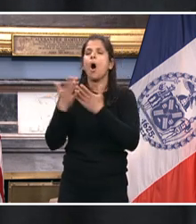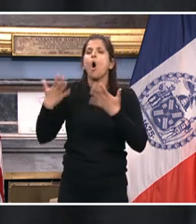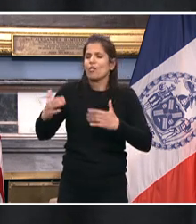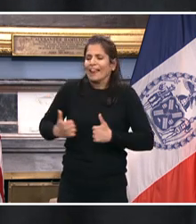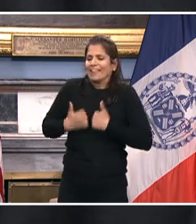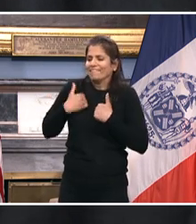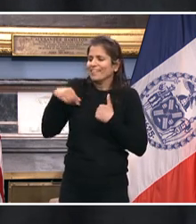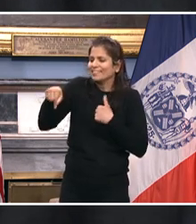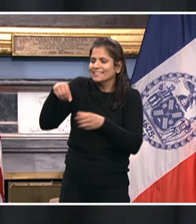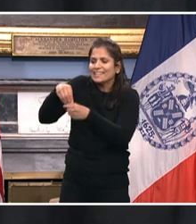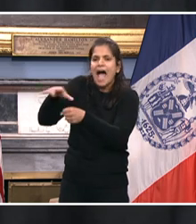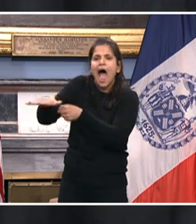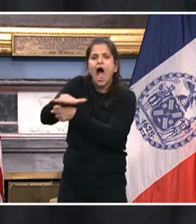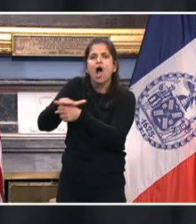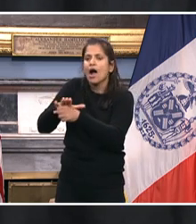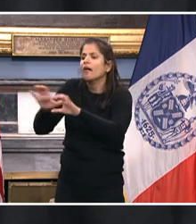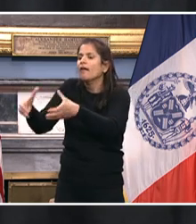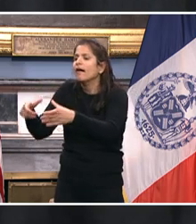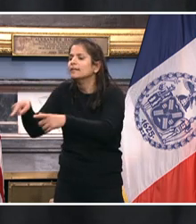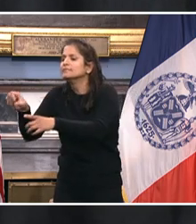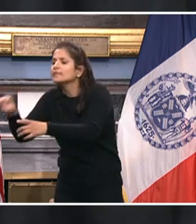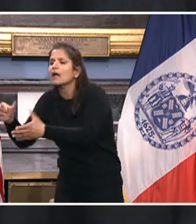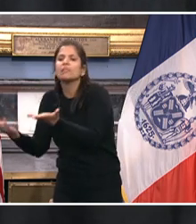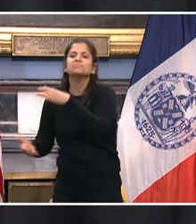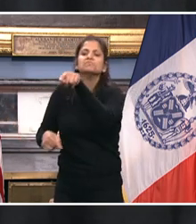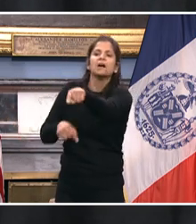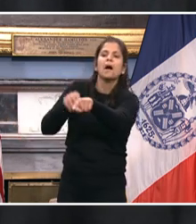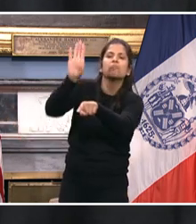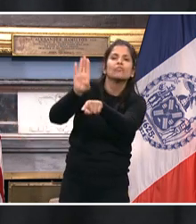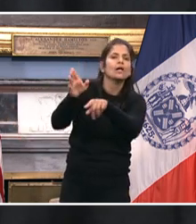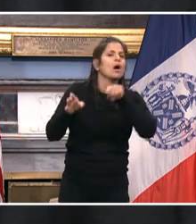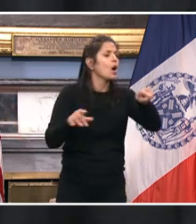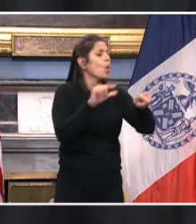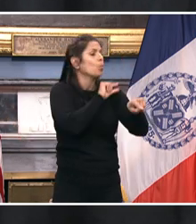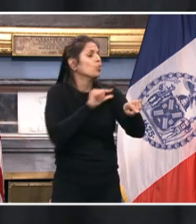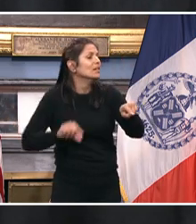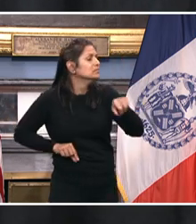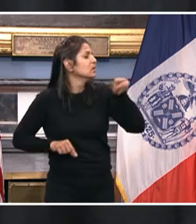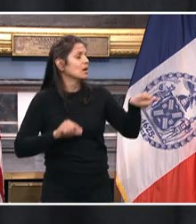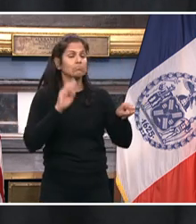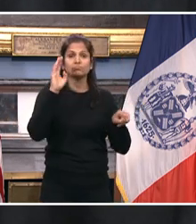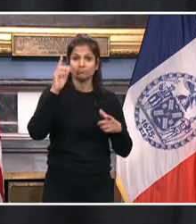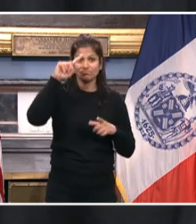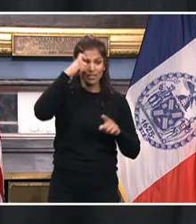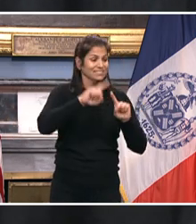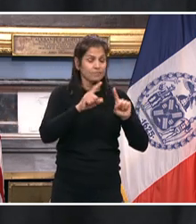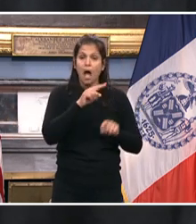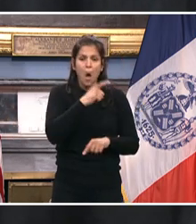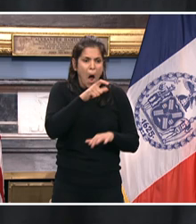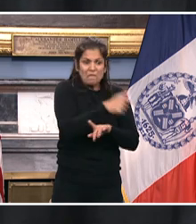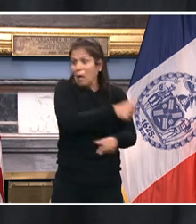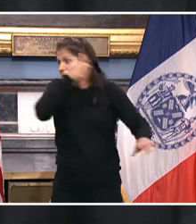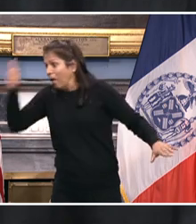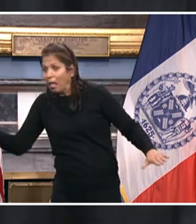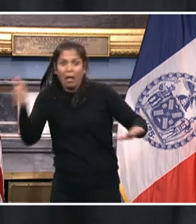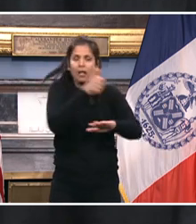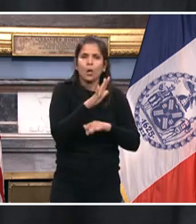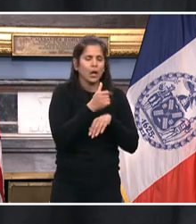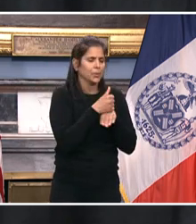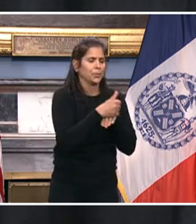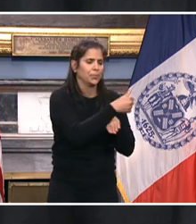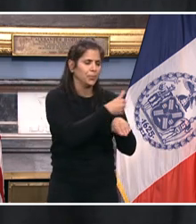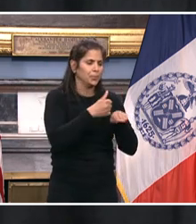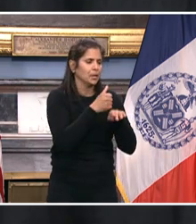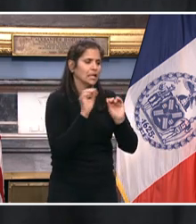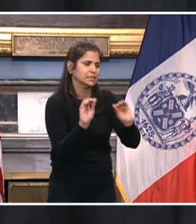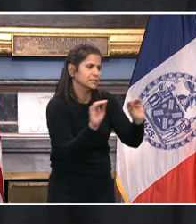careful. We can do a lot by phone. We can do a lot with digital and advertising, there are certain things you just can't.